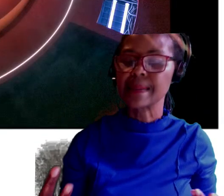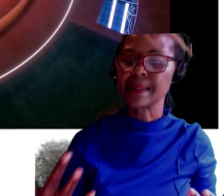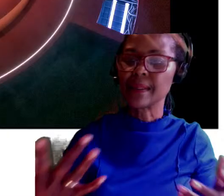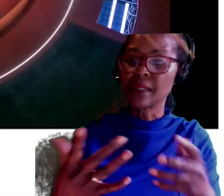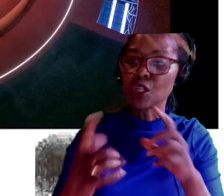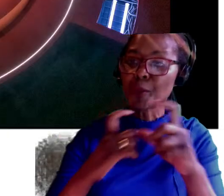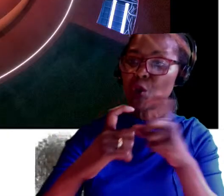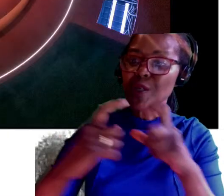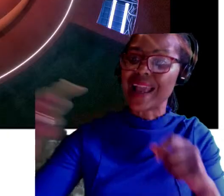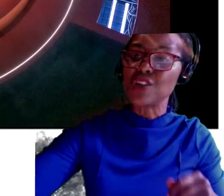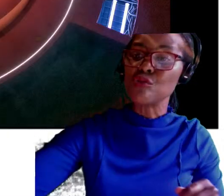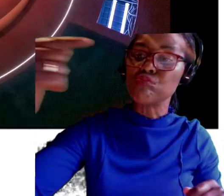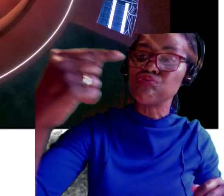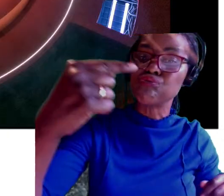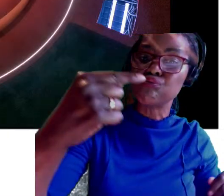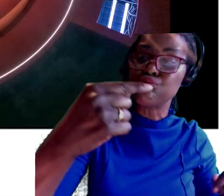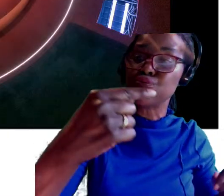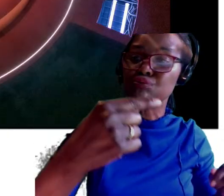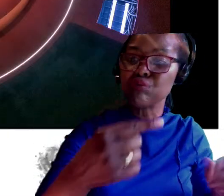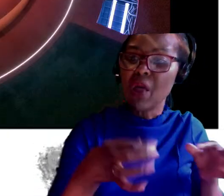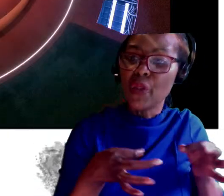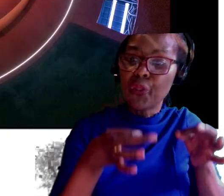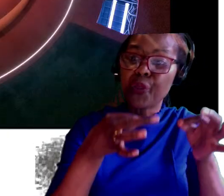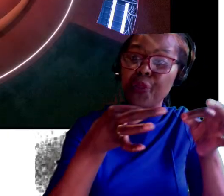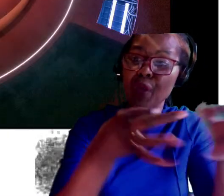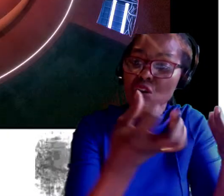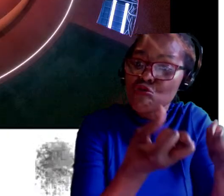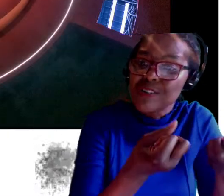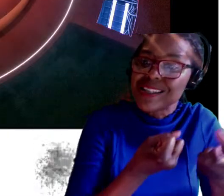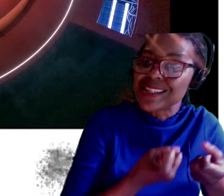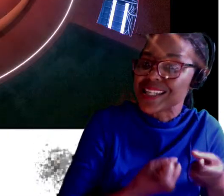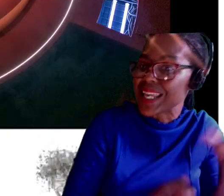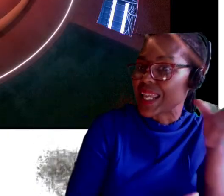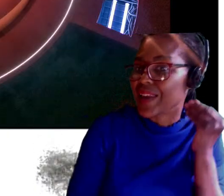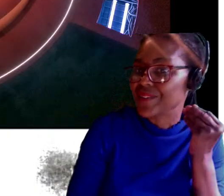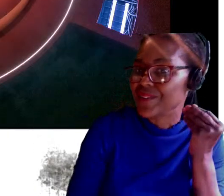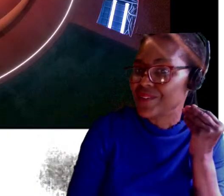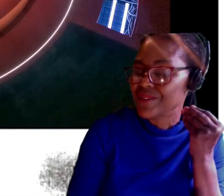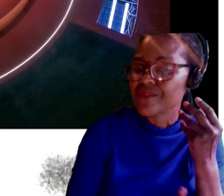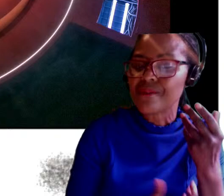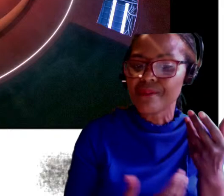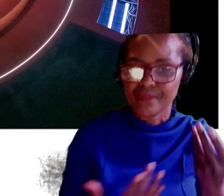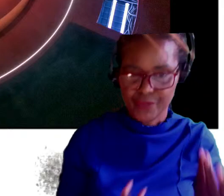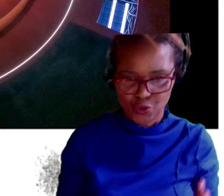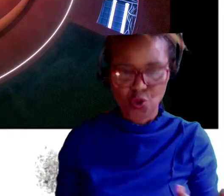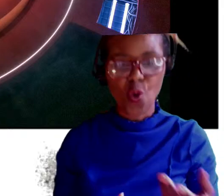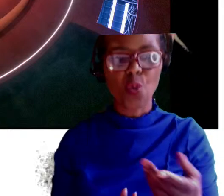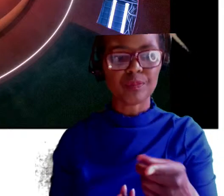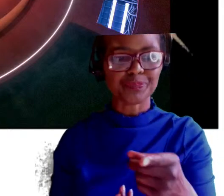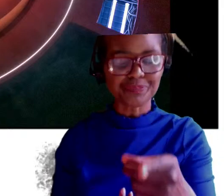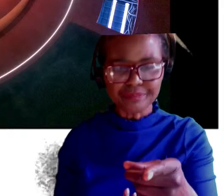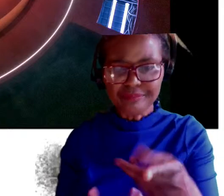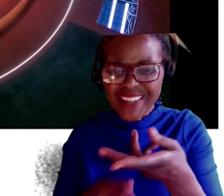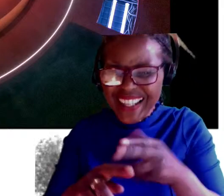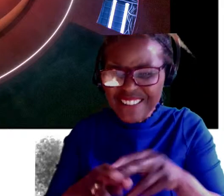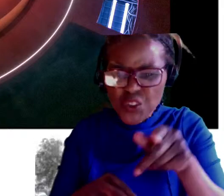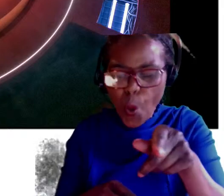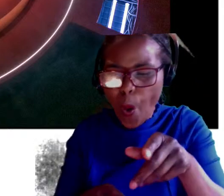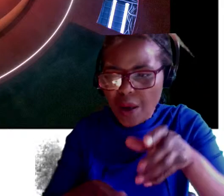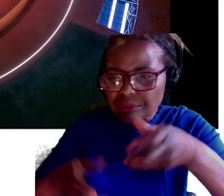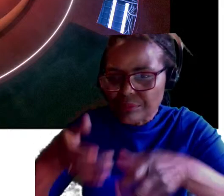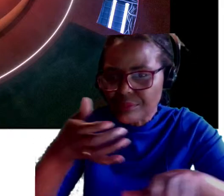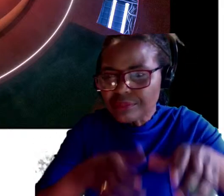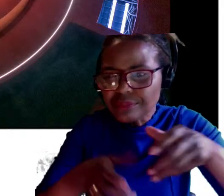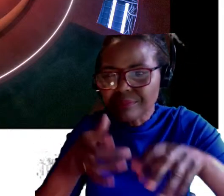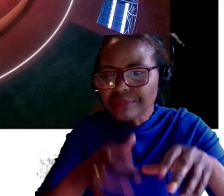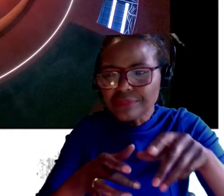likelihood. I accept the most sci-fi of these, for any physicist currently frowning at me down the internet, is the ability